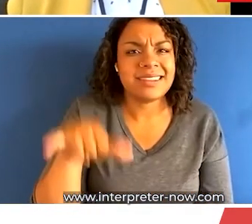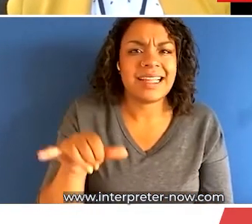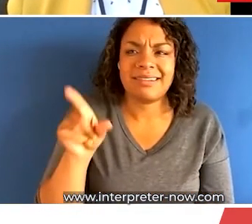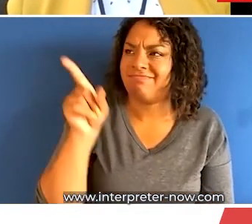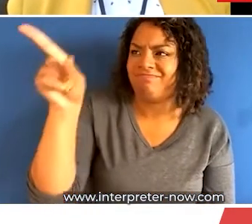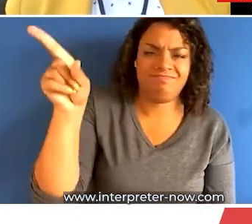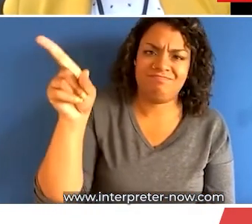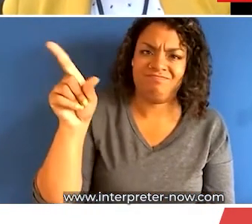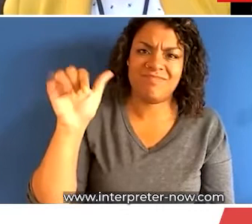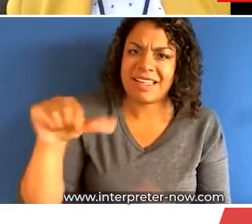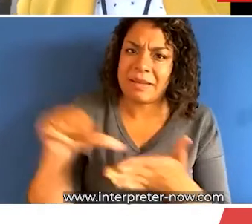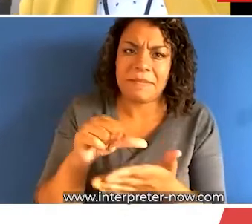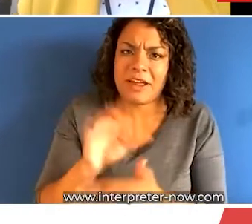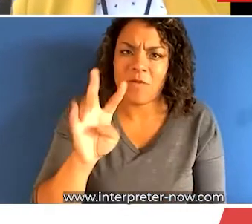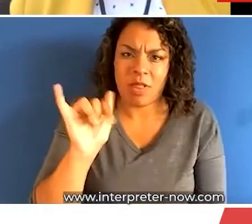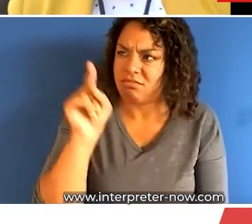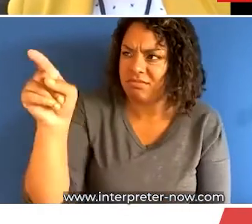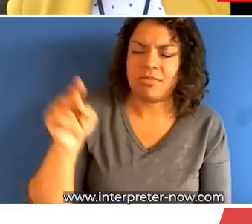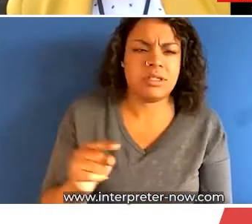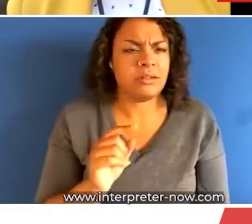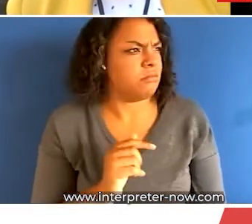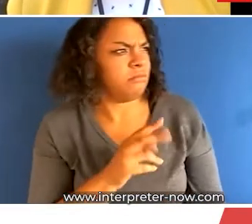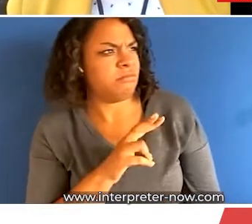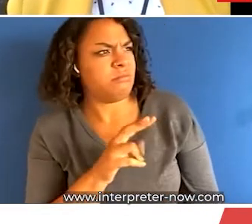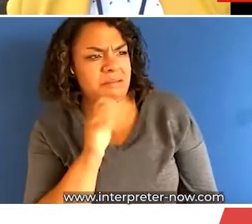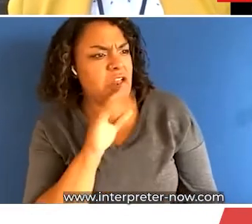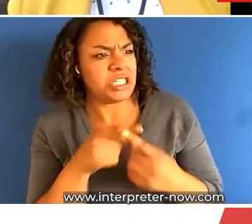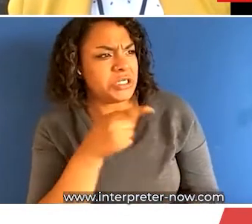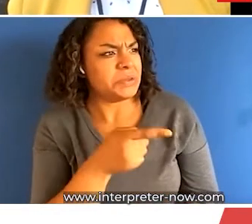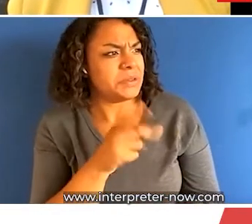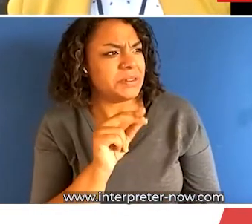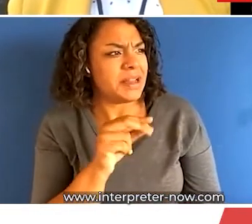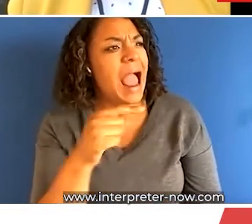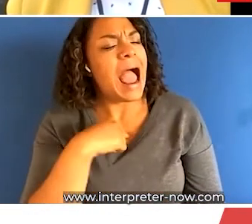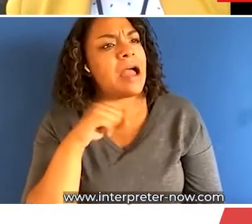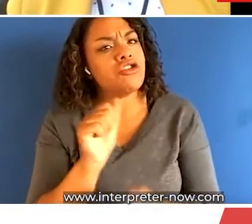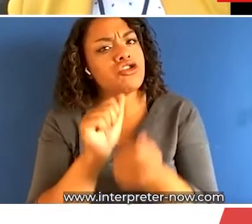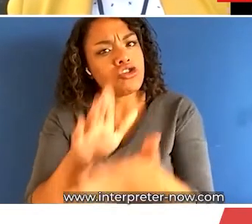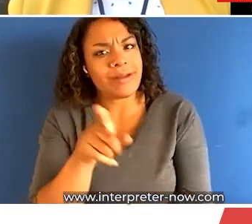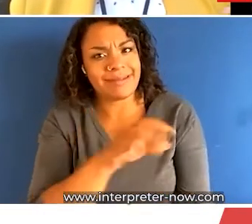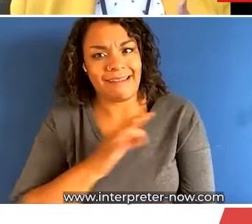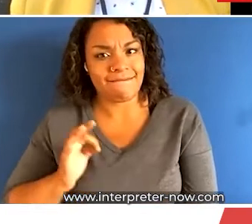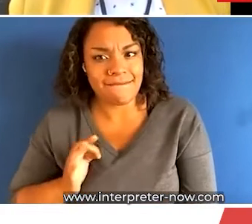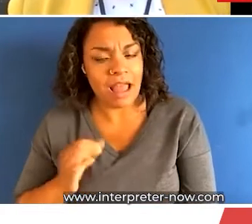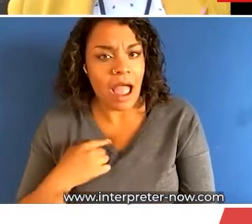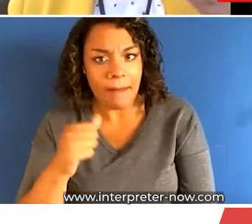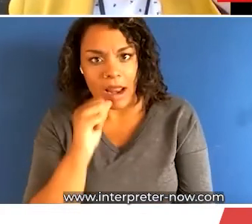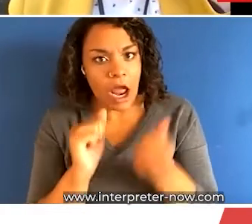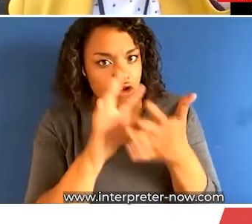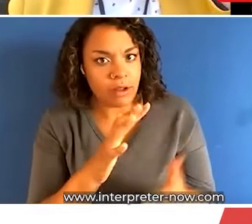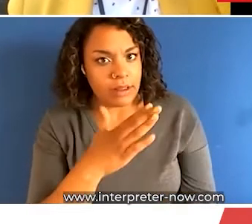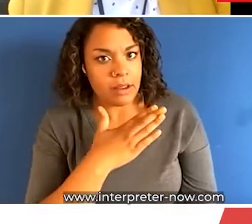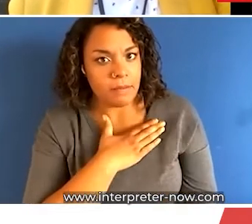Chavez-Lopez, that's on page 43. And I'm like, no one was talking to you. Like, I was addressing the staff. I was not even addressing my